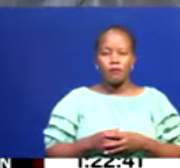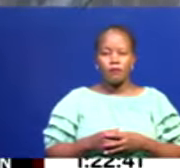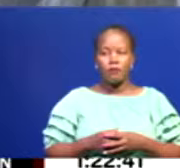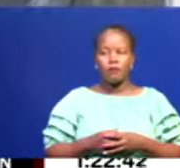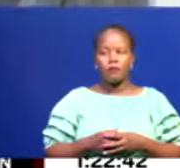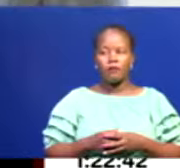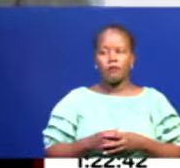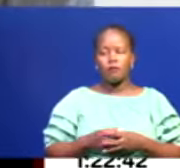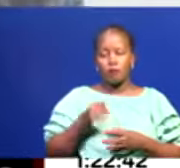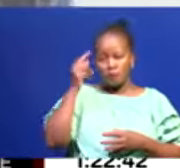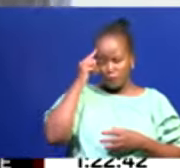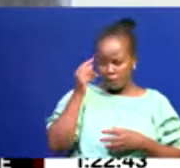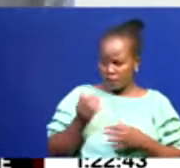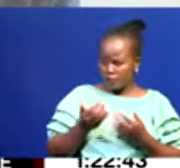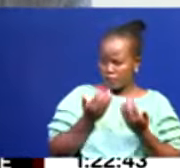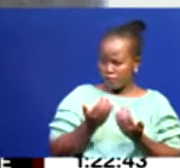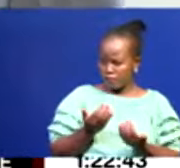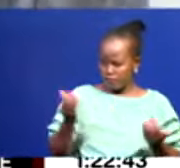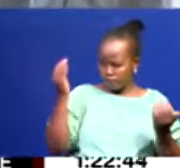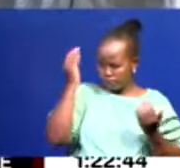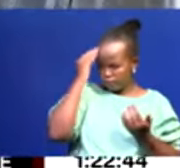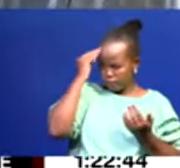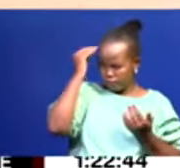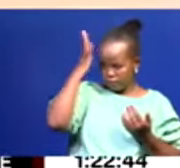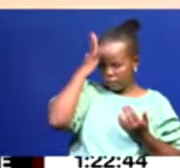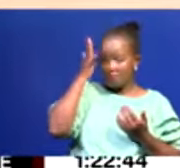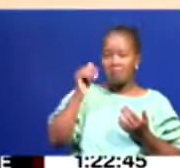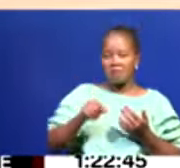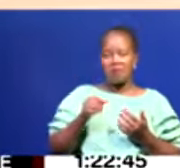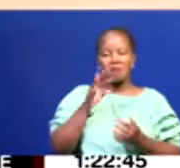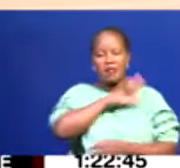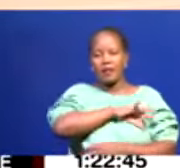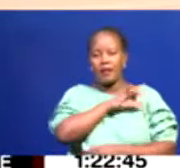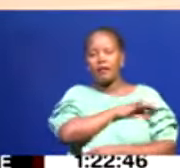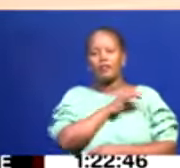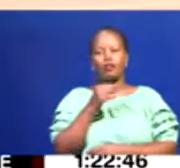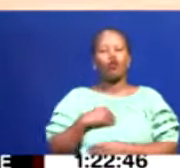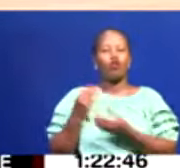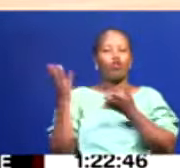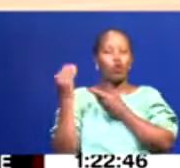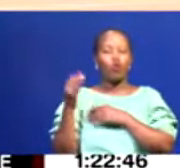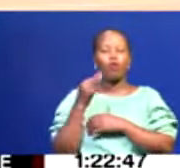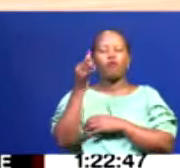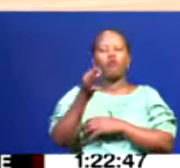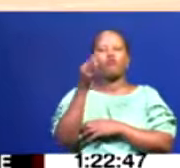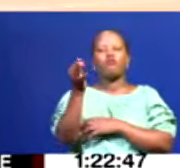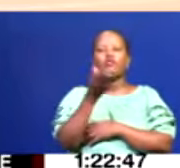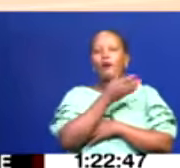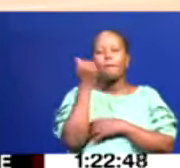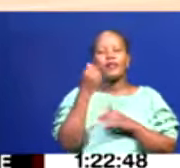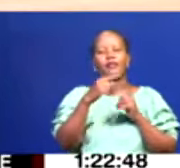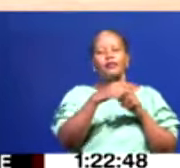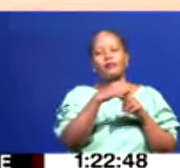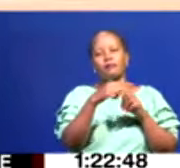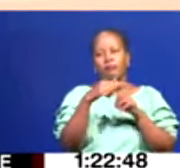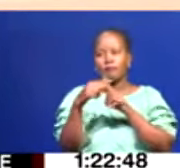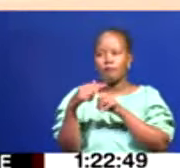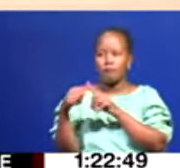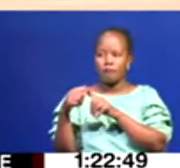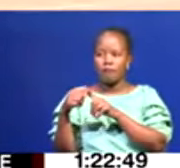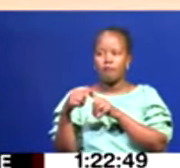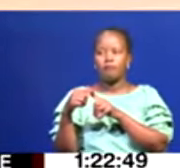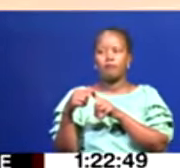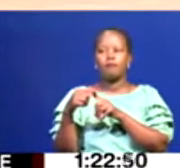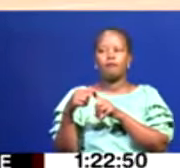For these young, cheerful learners, this festival has sharpened them and they look forward to future days with positivity.